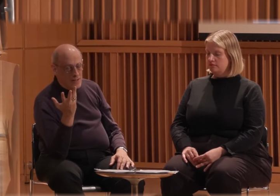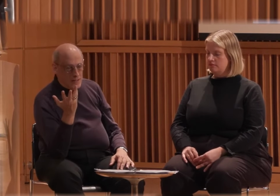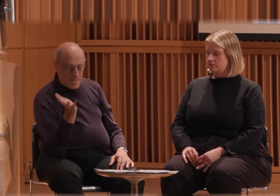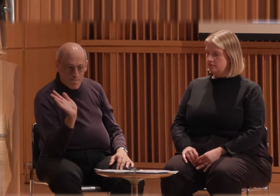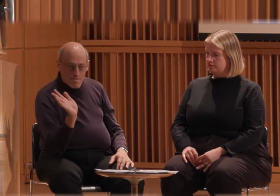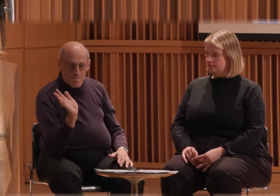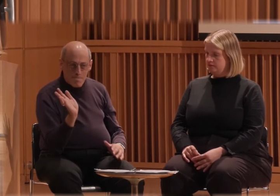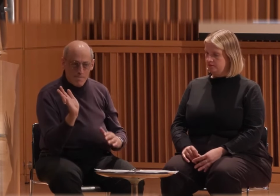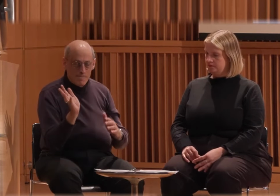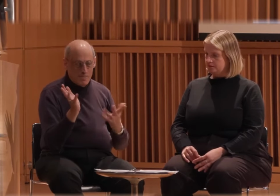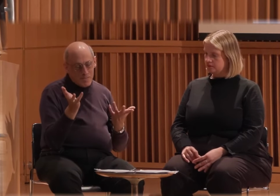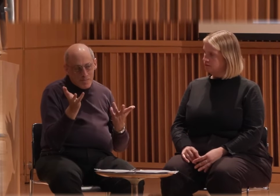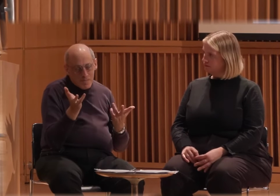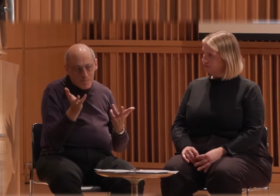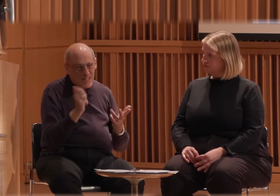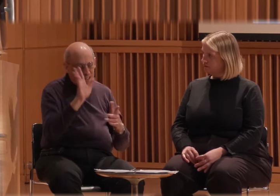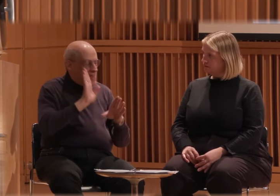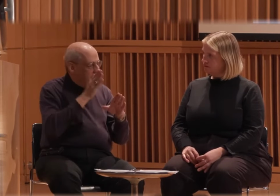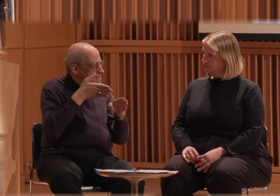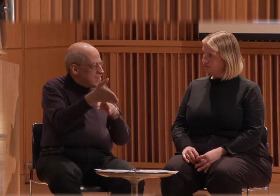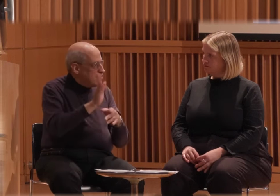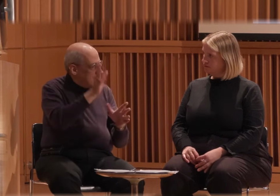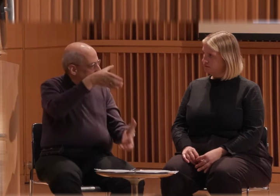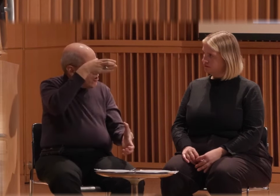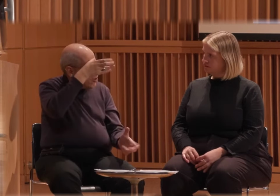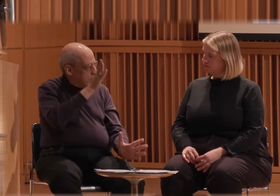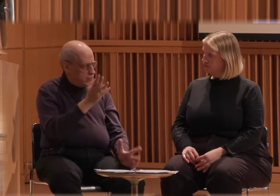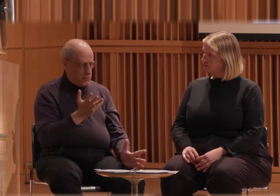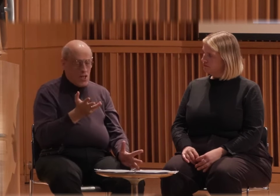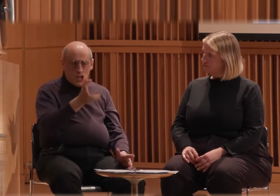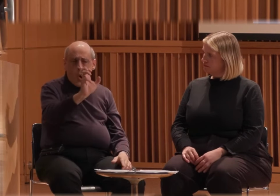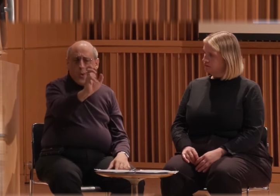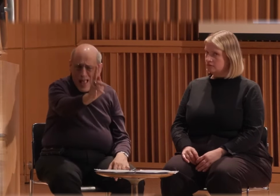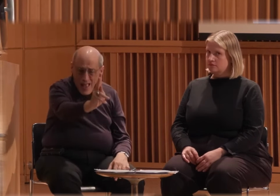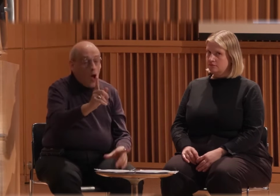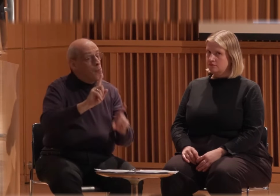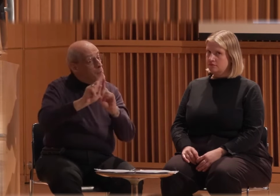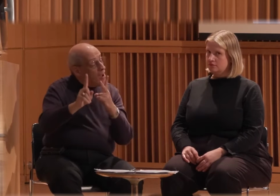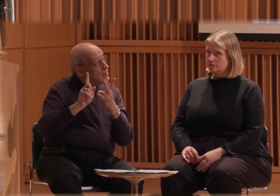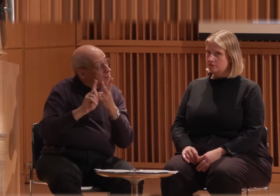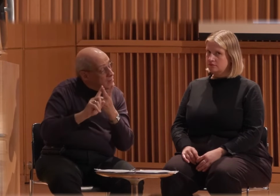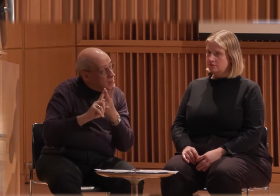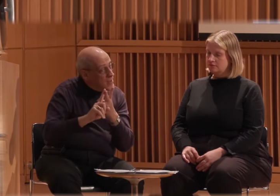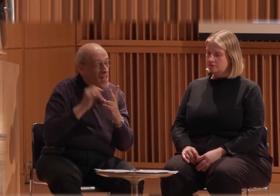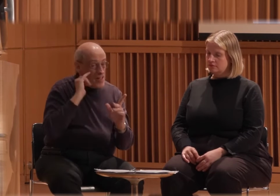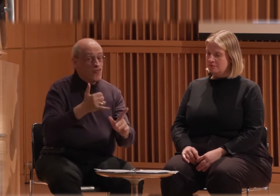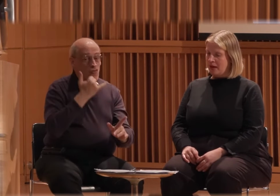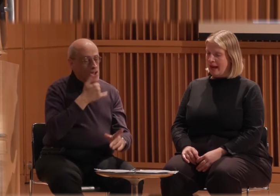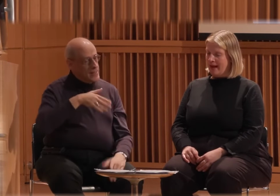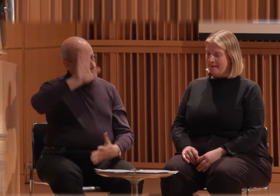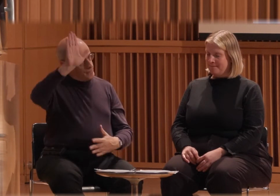way infectious disease spread and so forth. That's fine to do, but a second thing you should do when you're wrong is